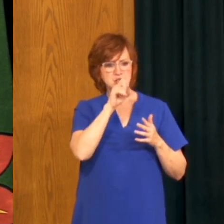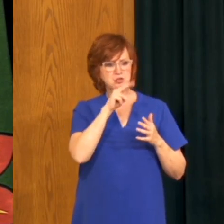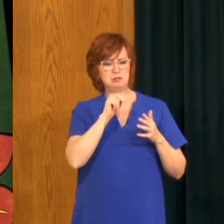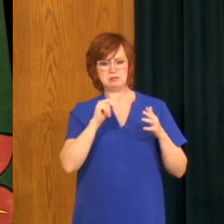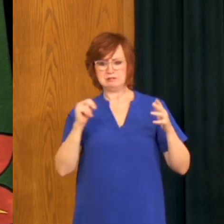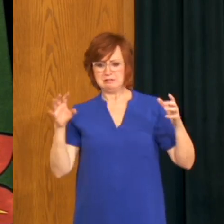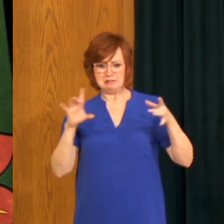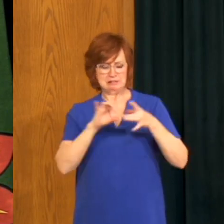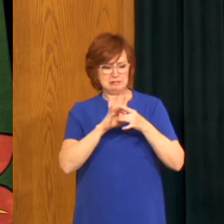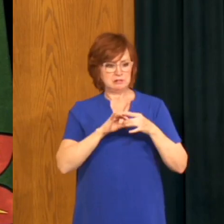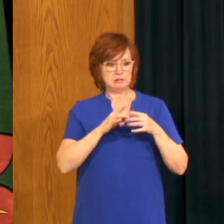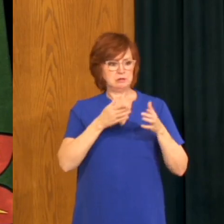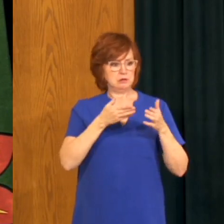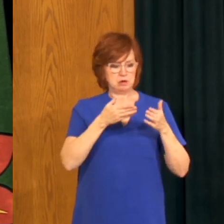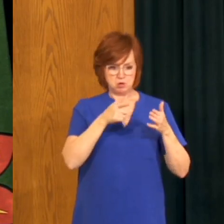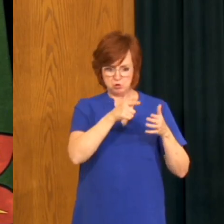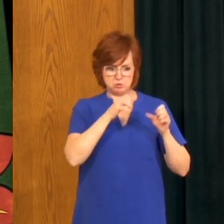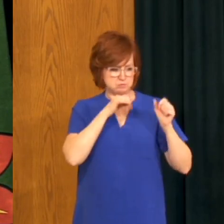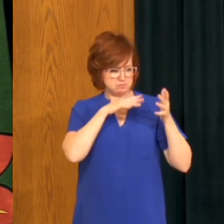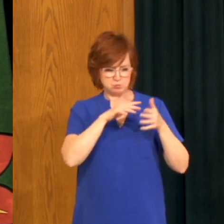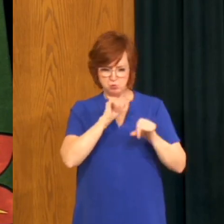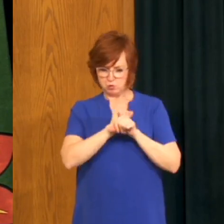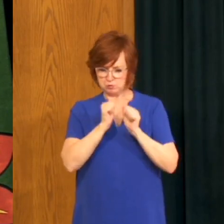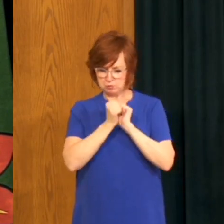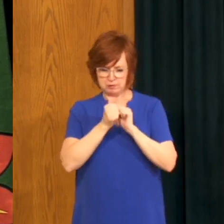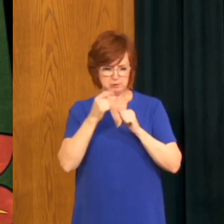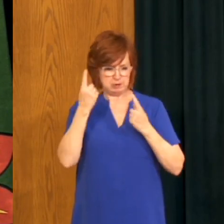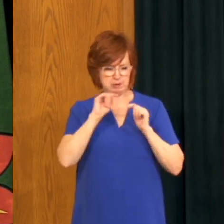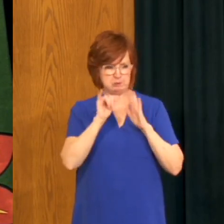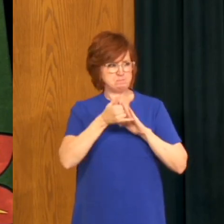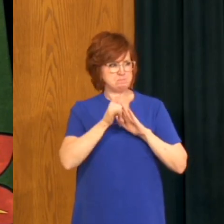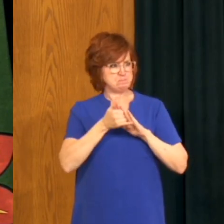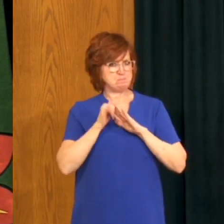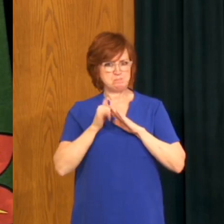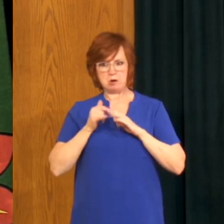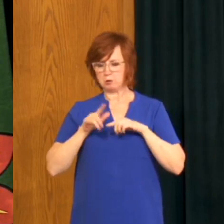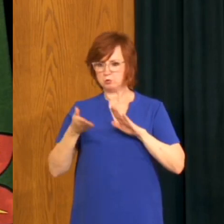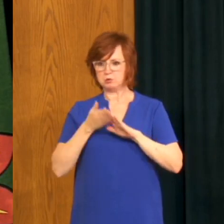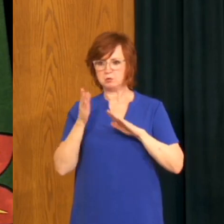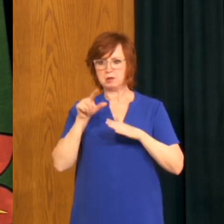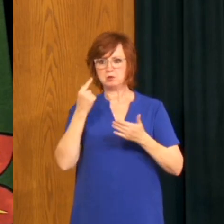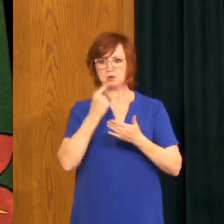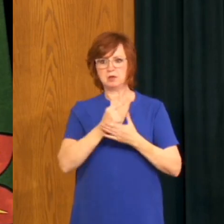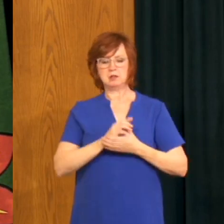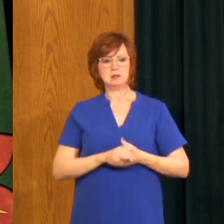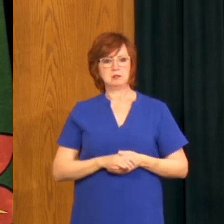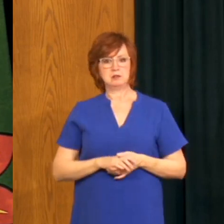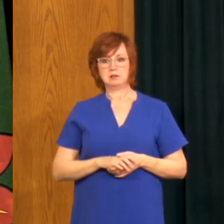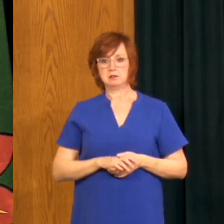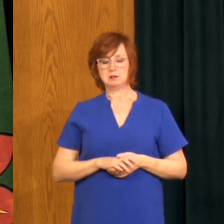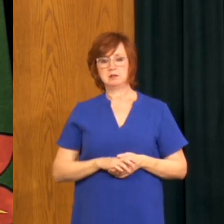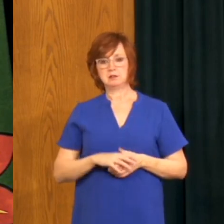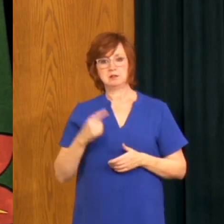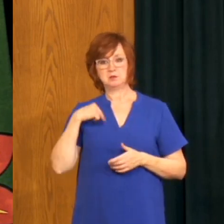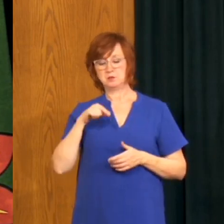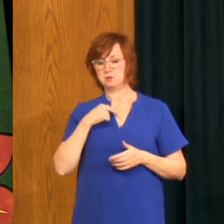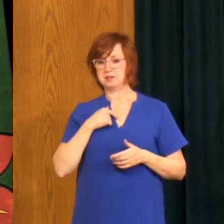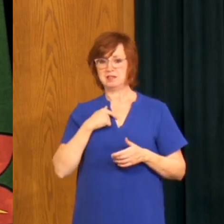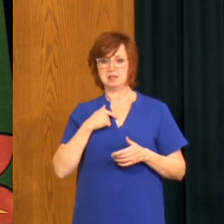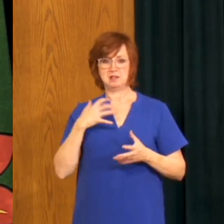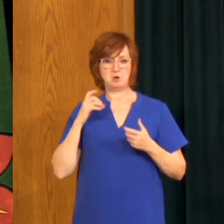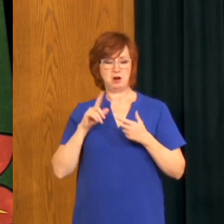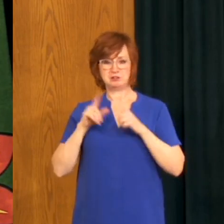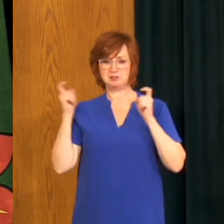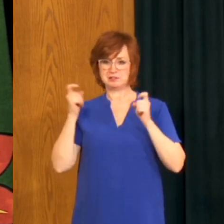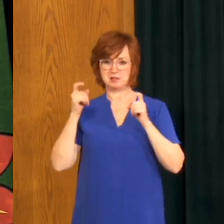operate within the public health recommendations and the public health orders that we have. We've always indicated that there is an opportunity for graduations